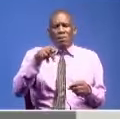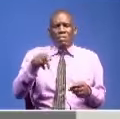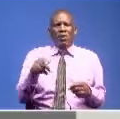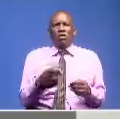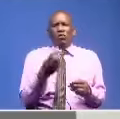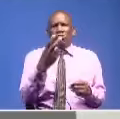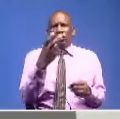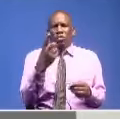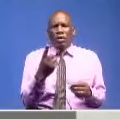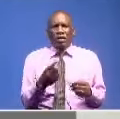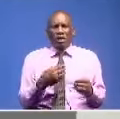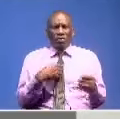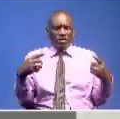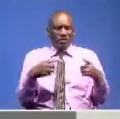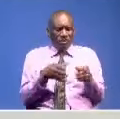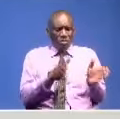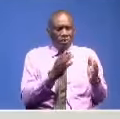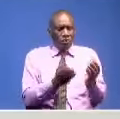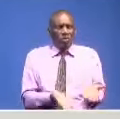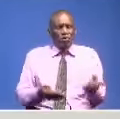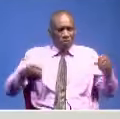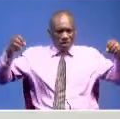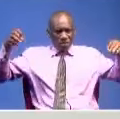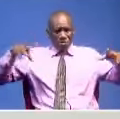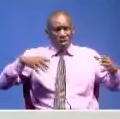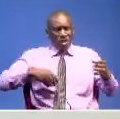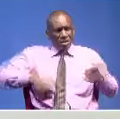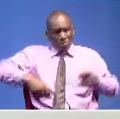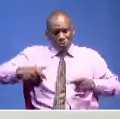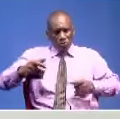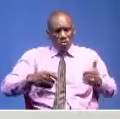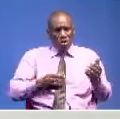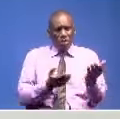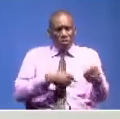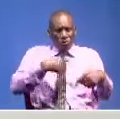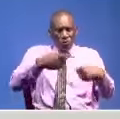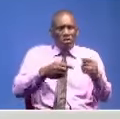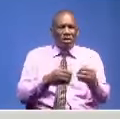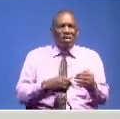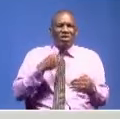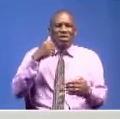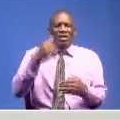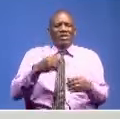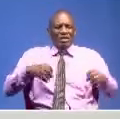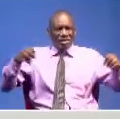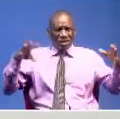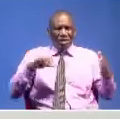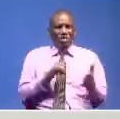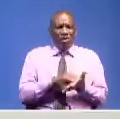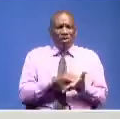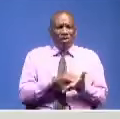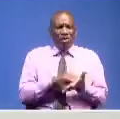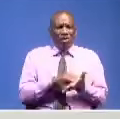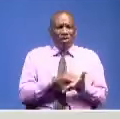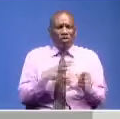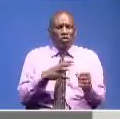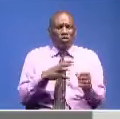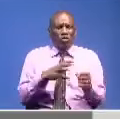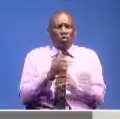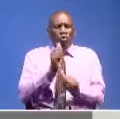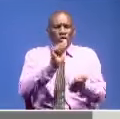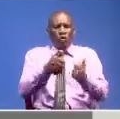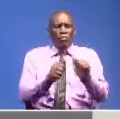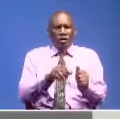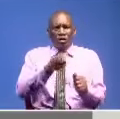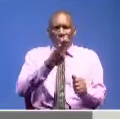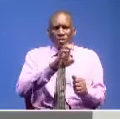2021 introduces several measures to improve transparency in the procurement process. The Act makes it clear that projects should go through competitive bidding,